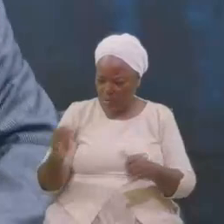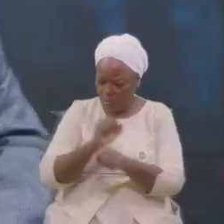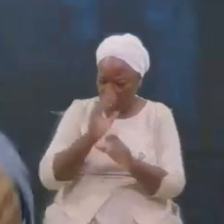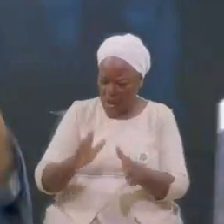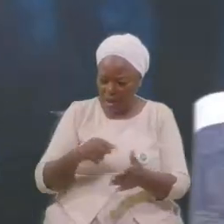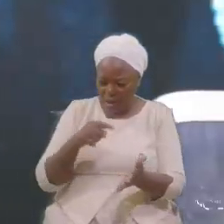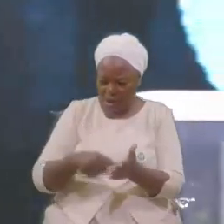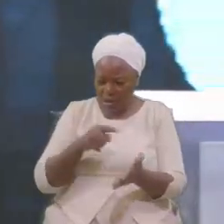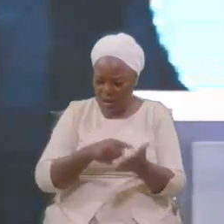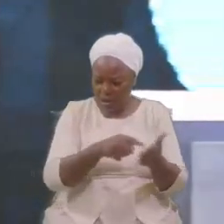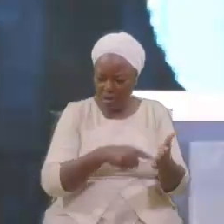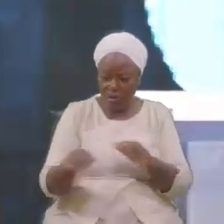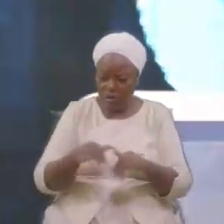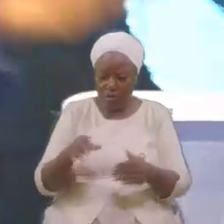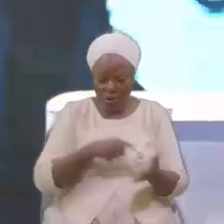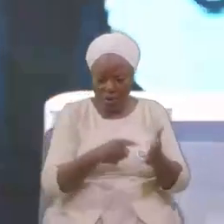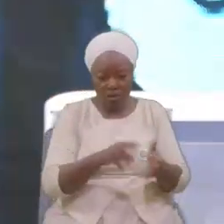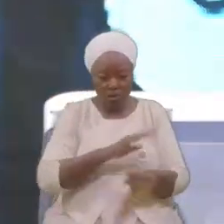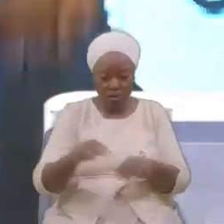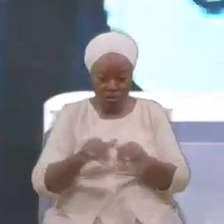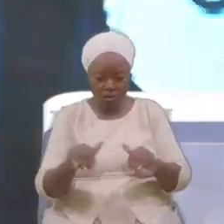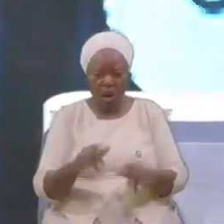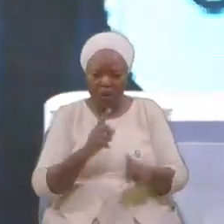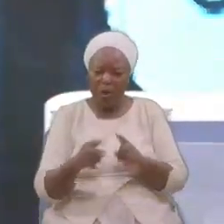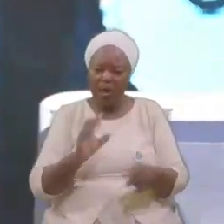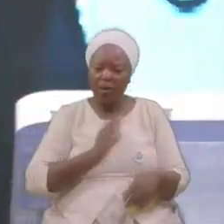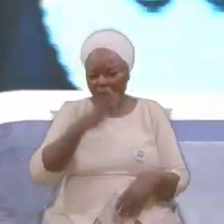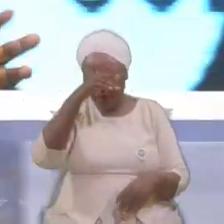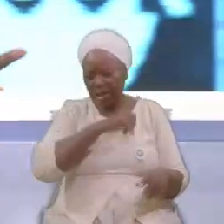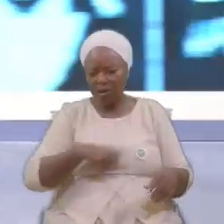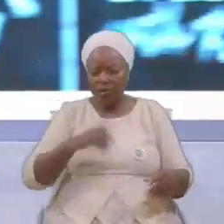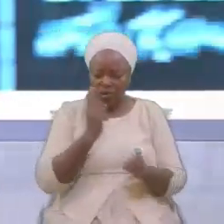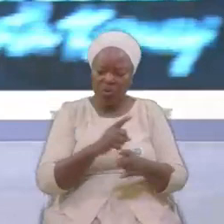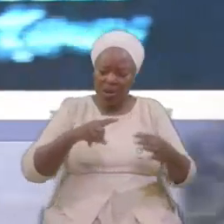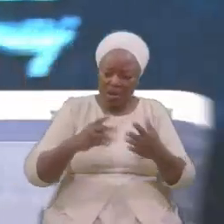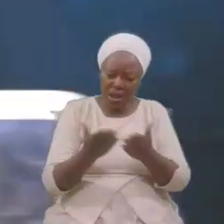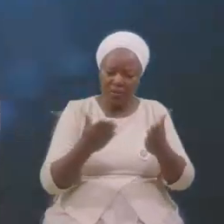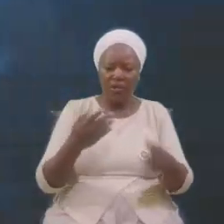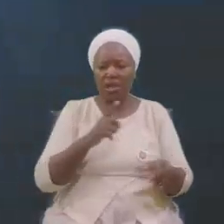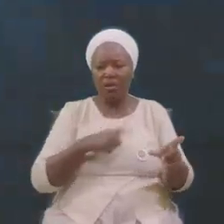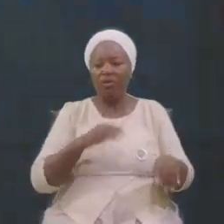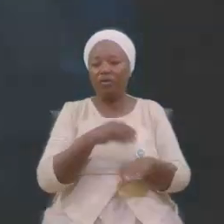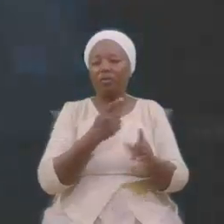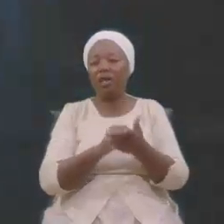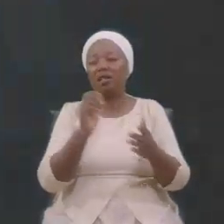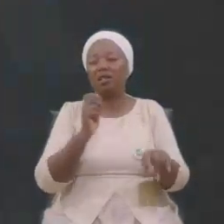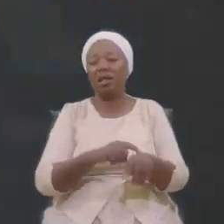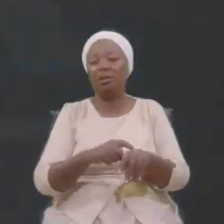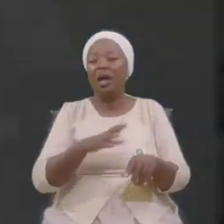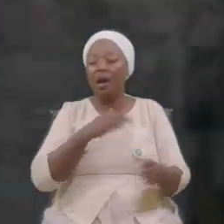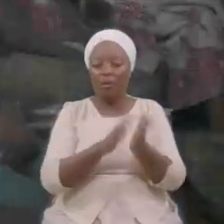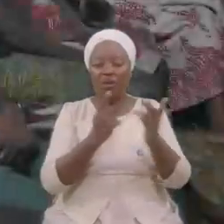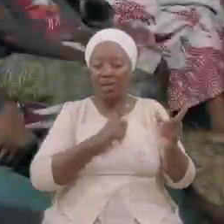do. I just served the Lord from that time. And praise the Lord, I'm still serving the